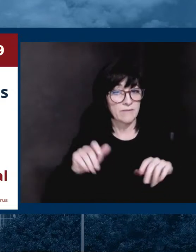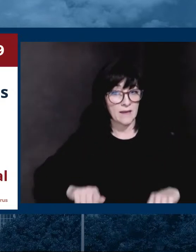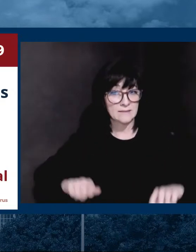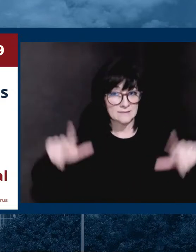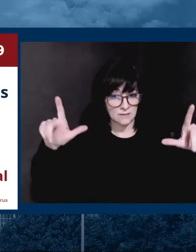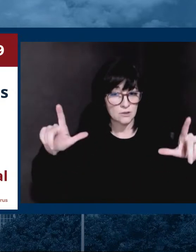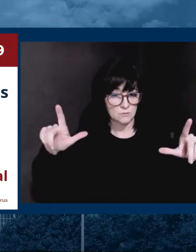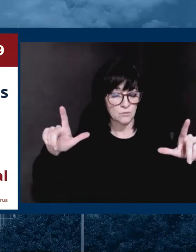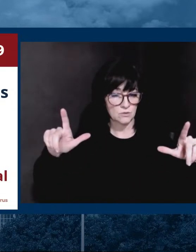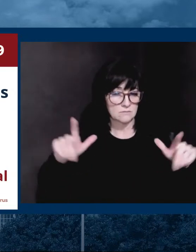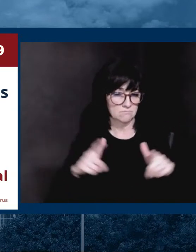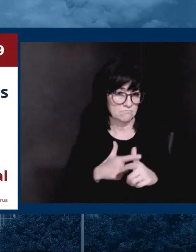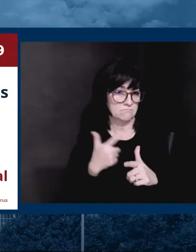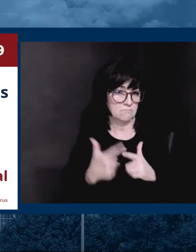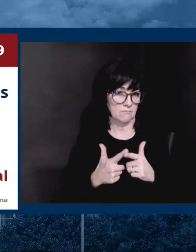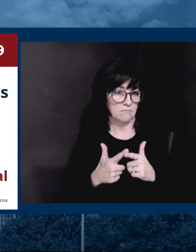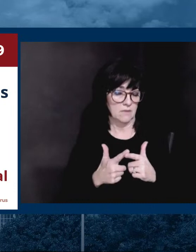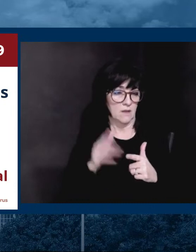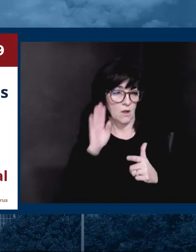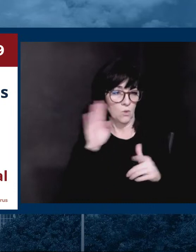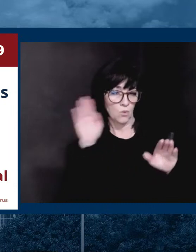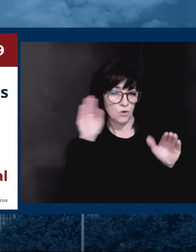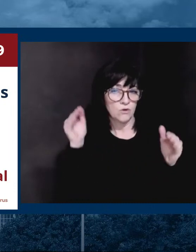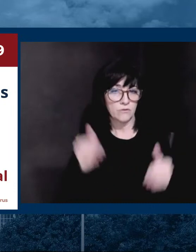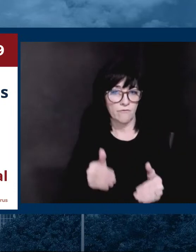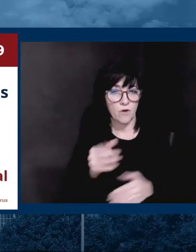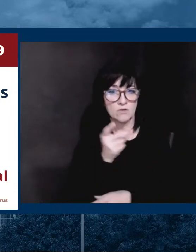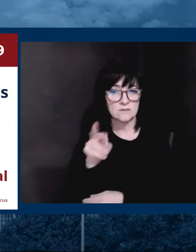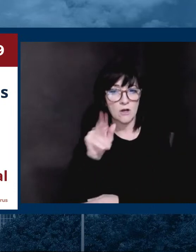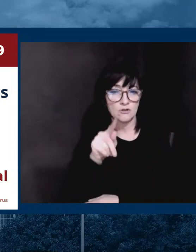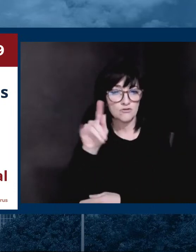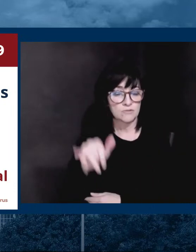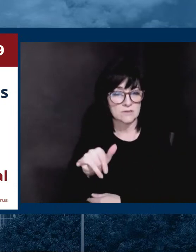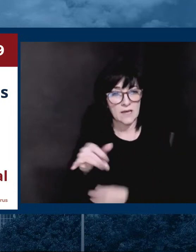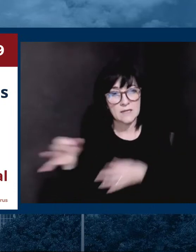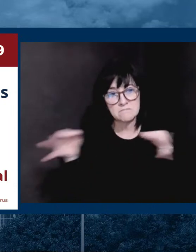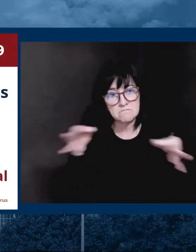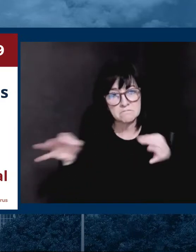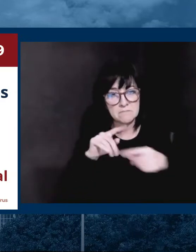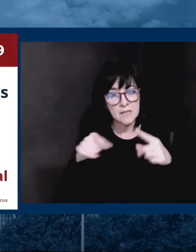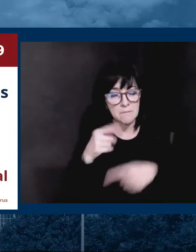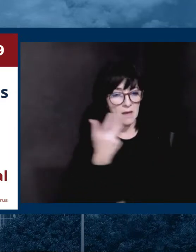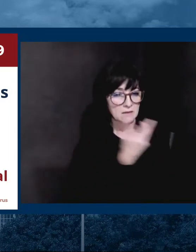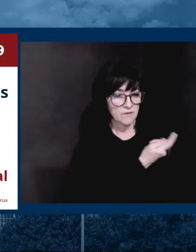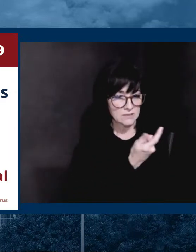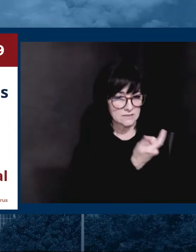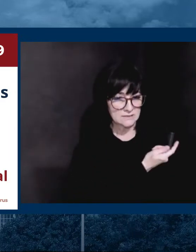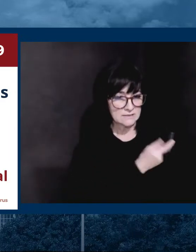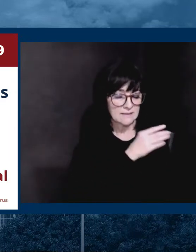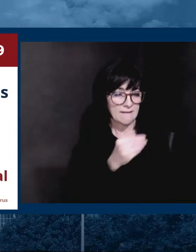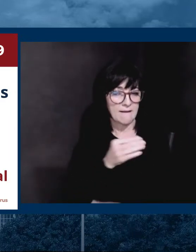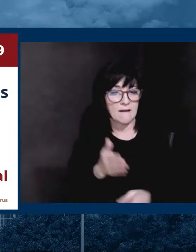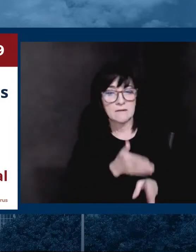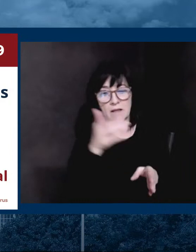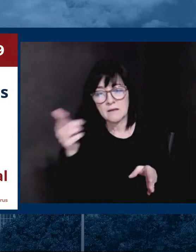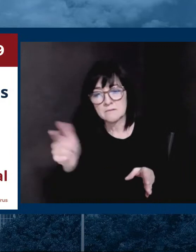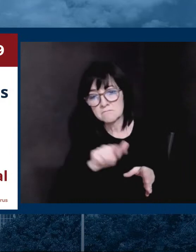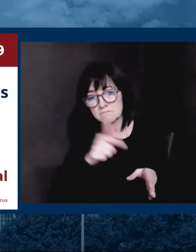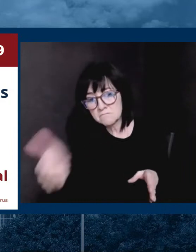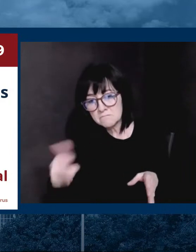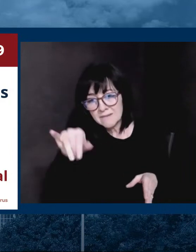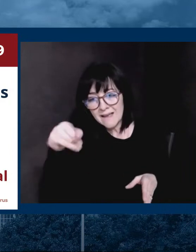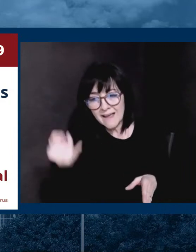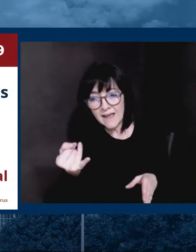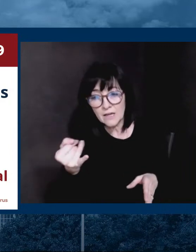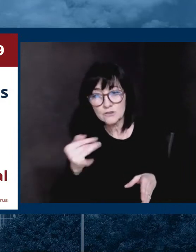go to Dr. Rattay to talk about vaccinations and to AJ to talk about testing again. Can't